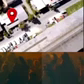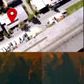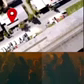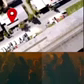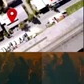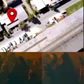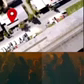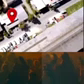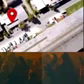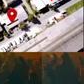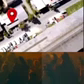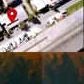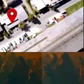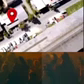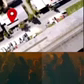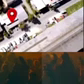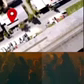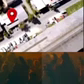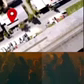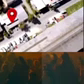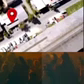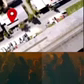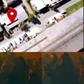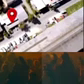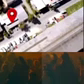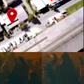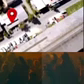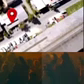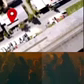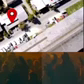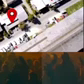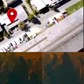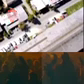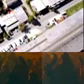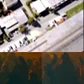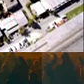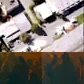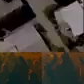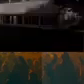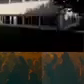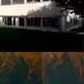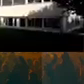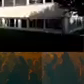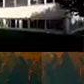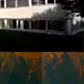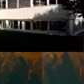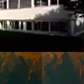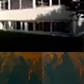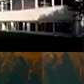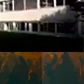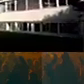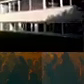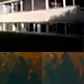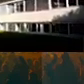is a place that have only 50,000 people and 4% of them are